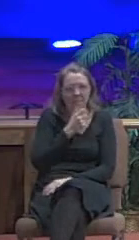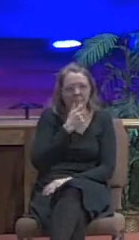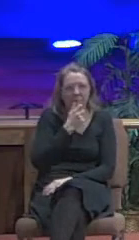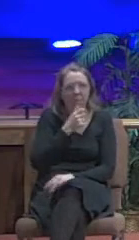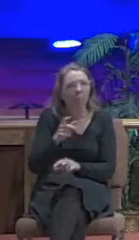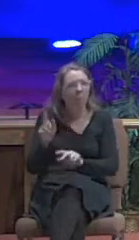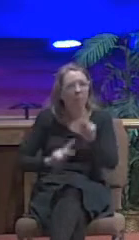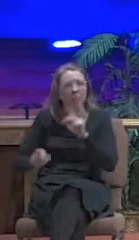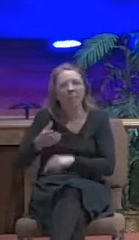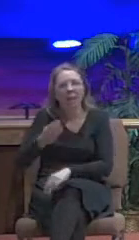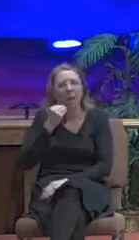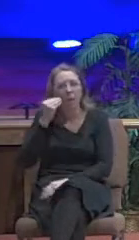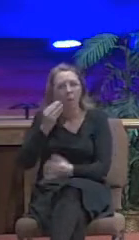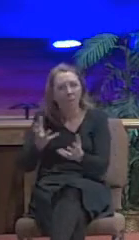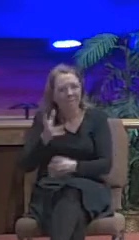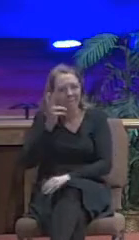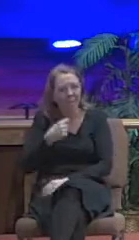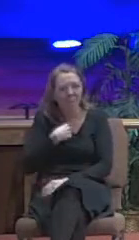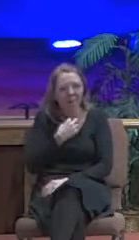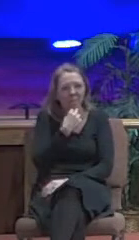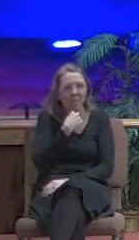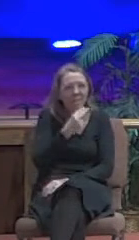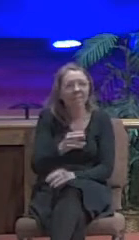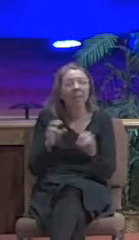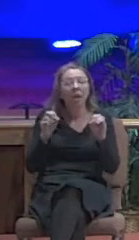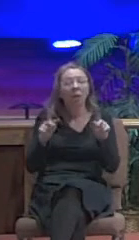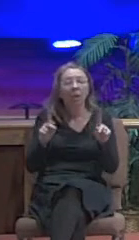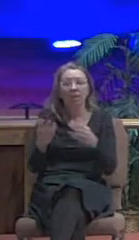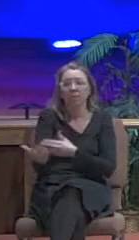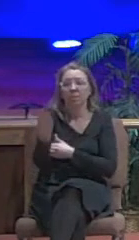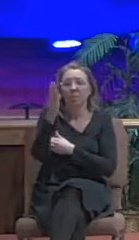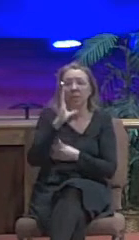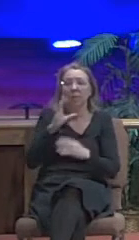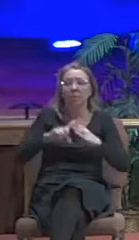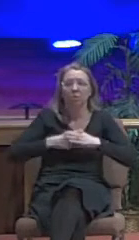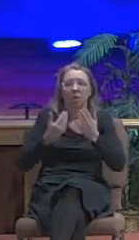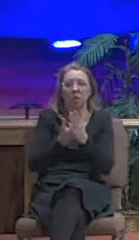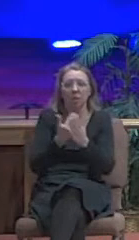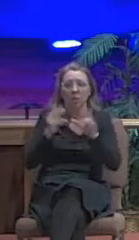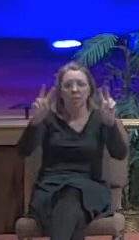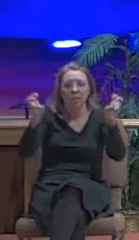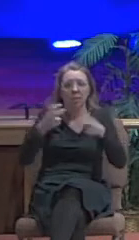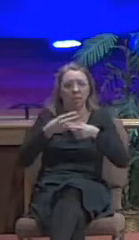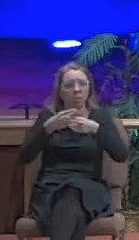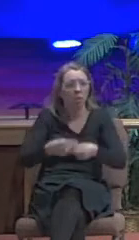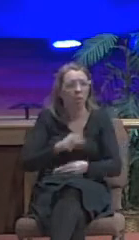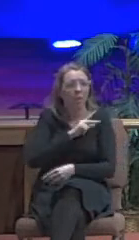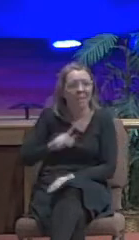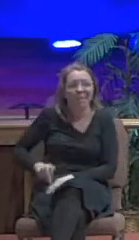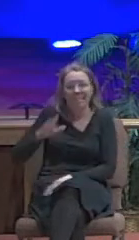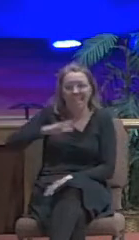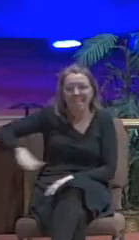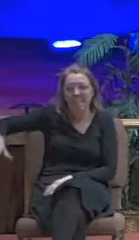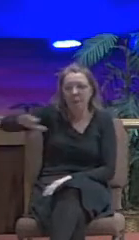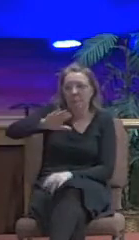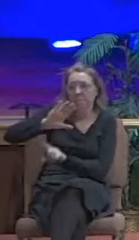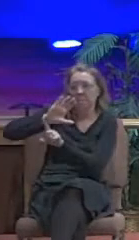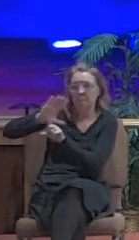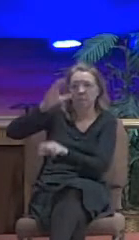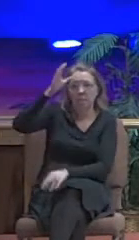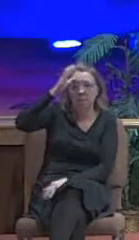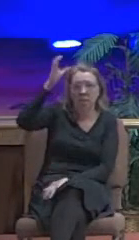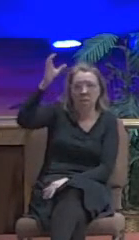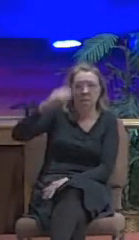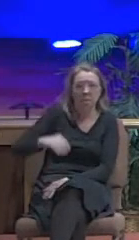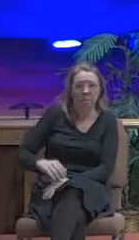This morning we're going to start a new series on kingdom concepts and look at some things that